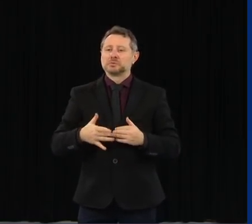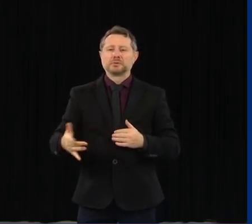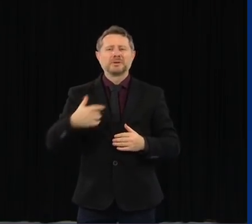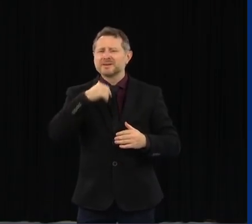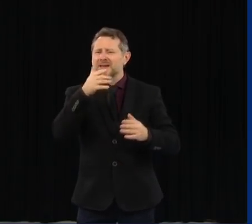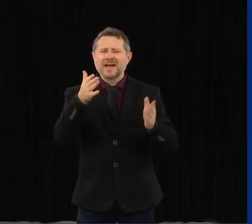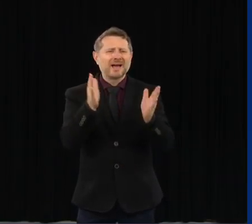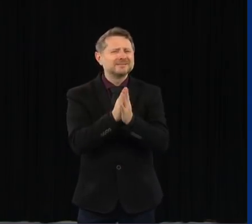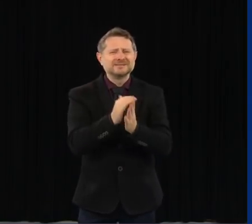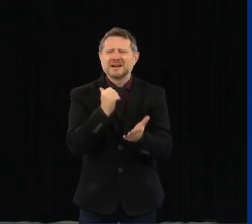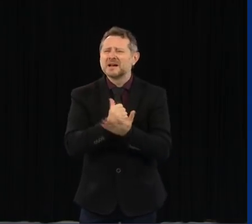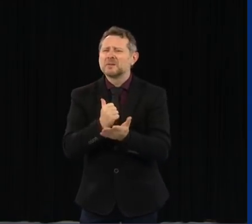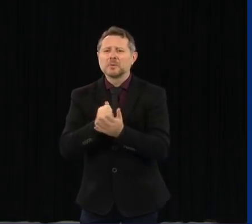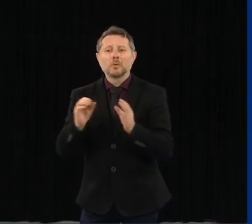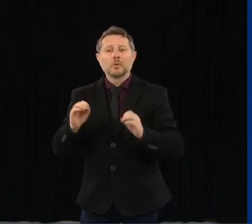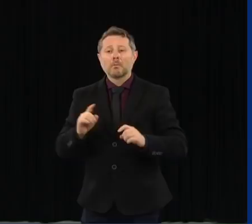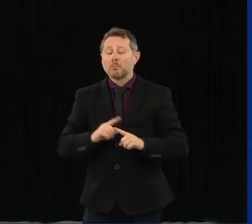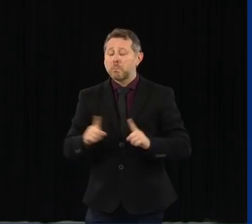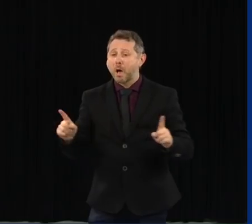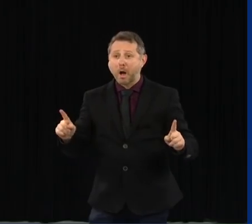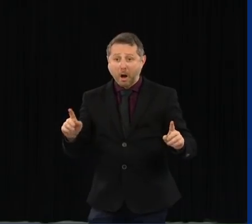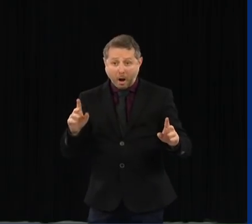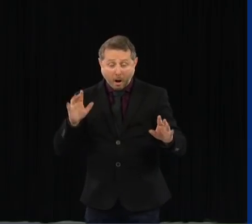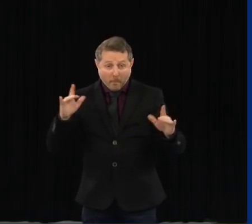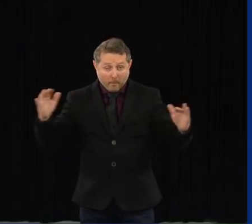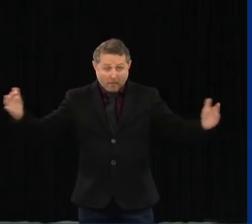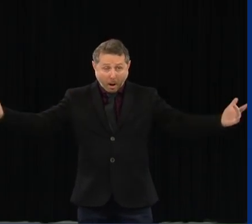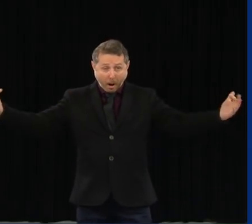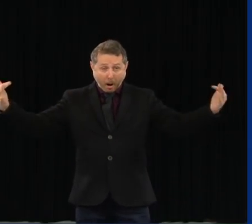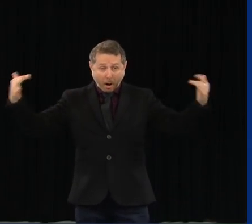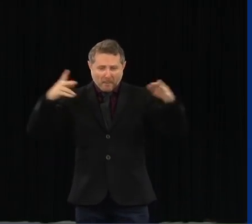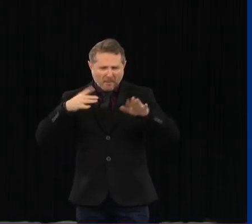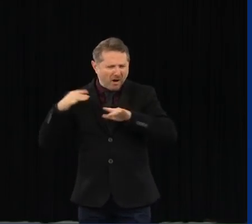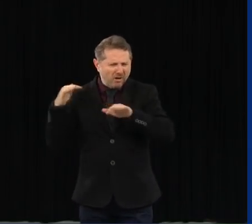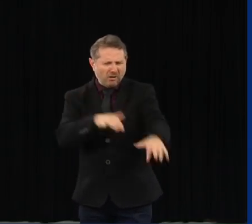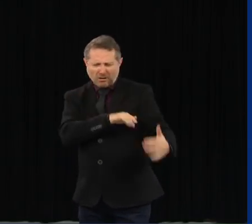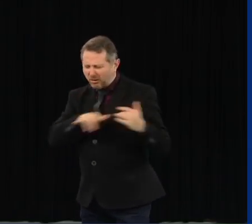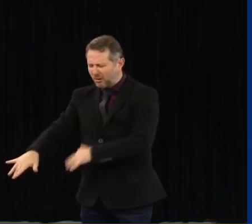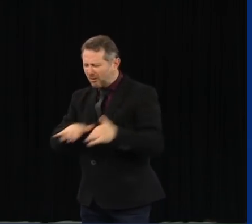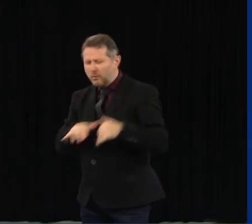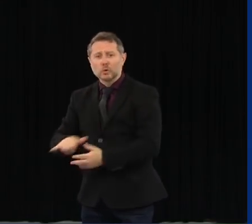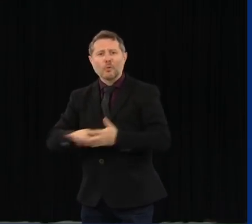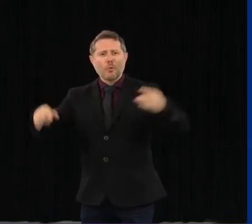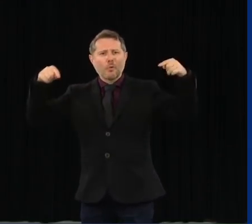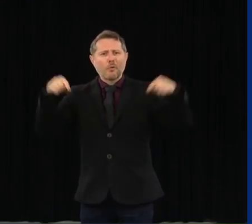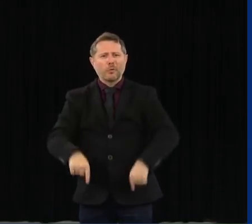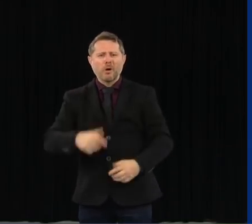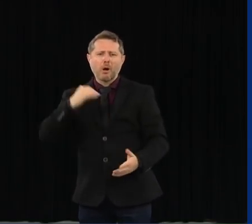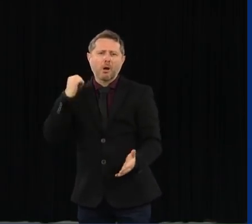anything, the people who showed up in New York just to help.